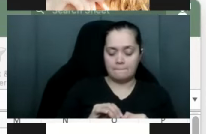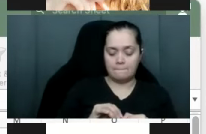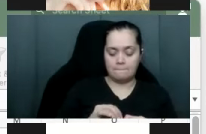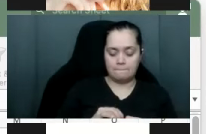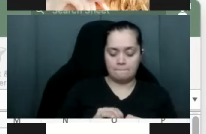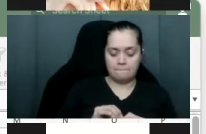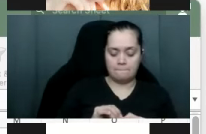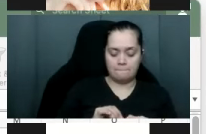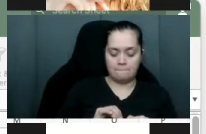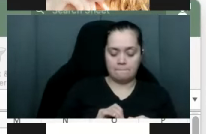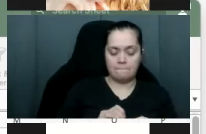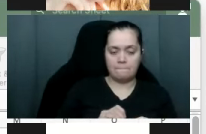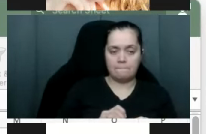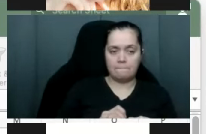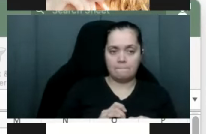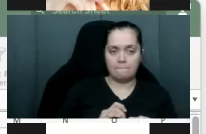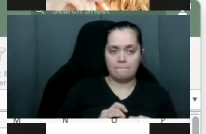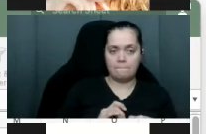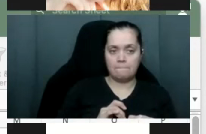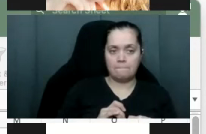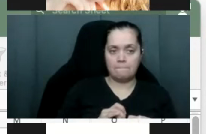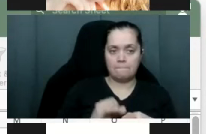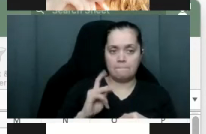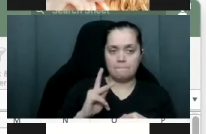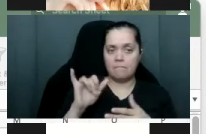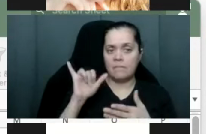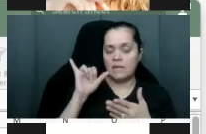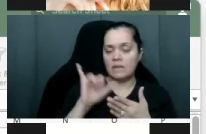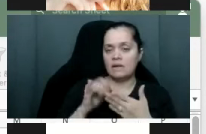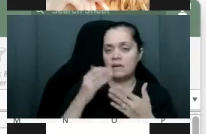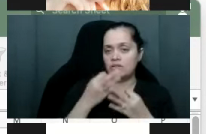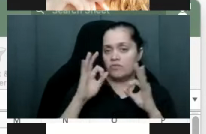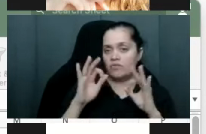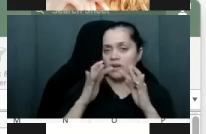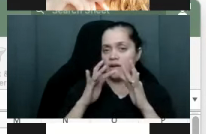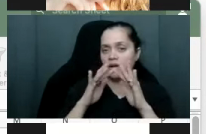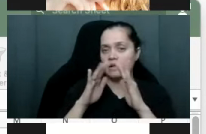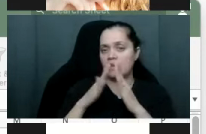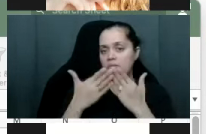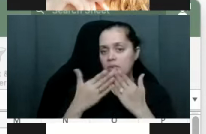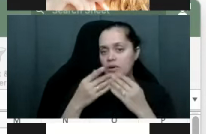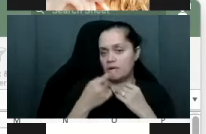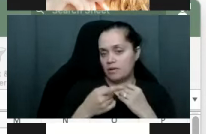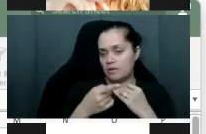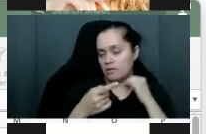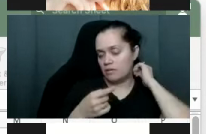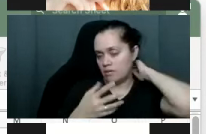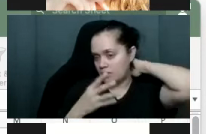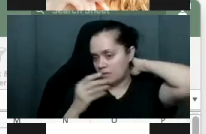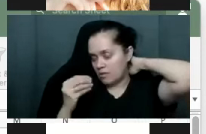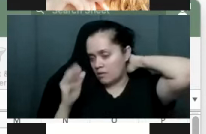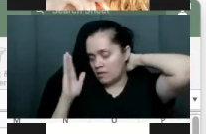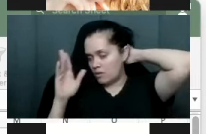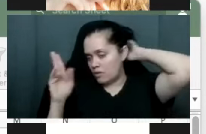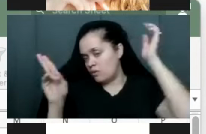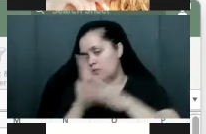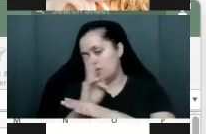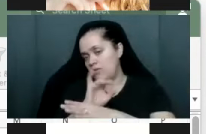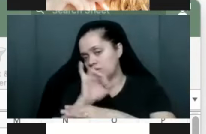and available. Okay, but that is your free online textbook. And you'll be using